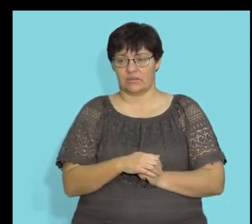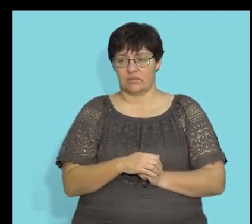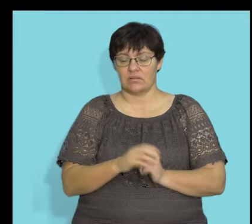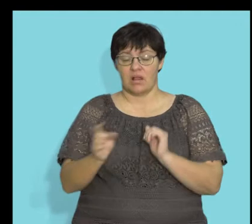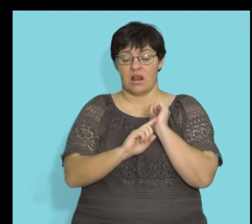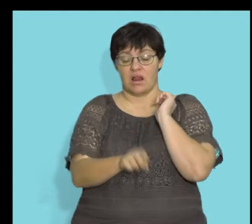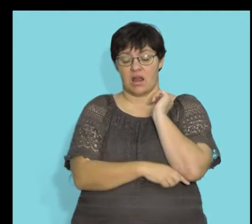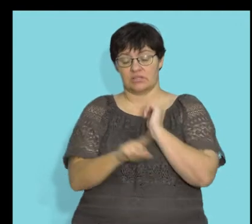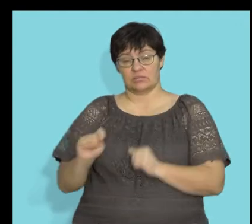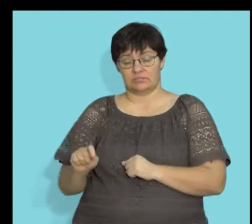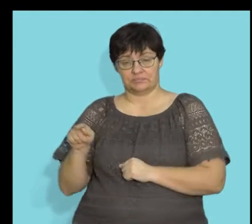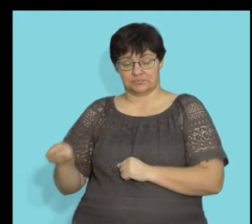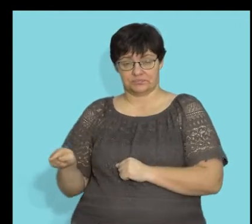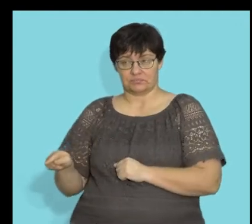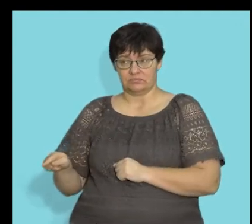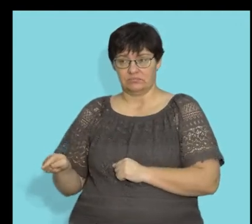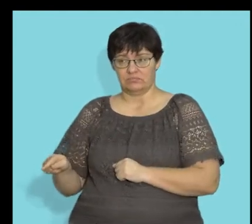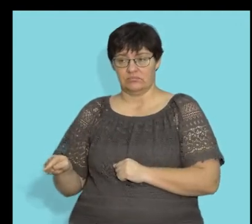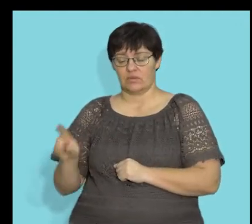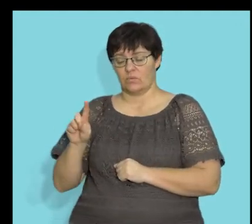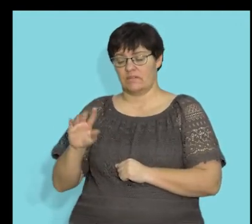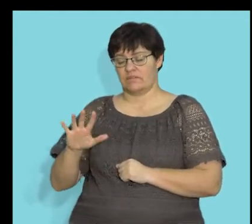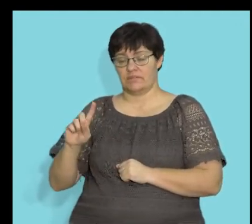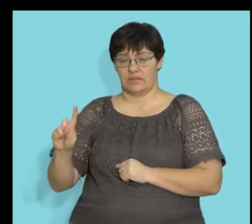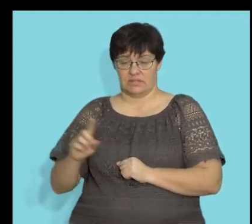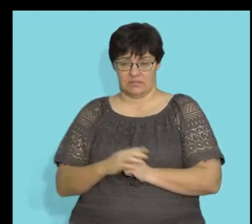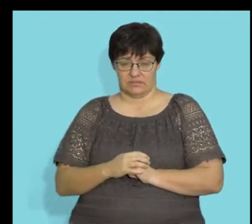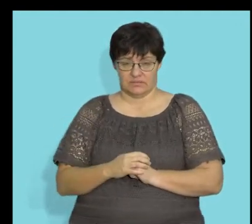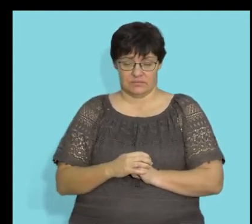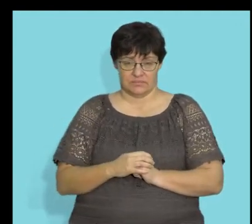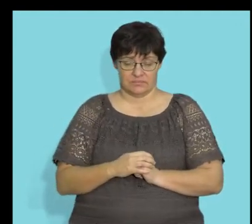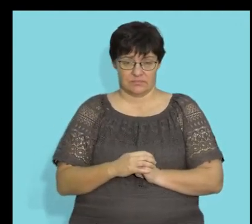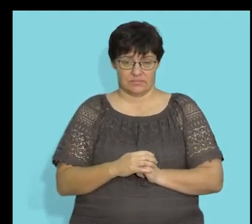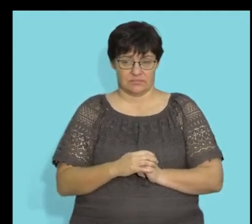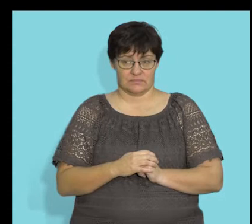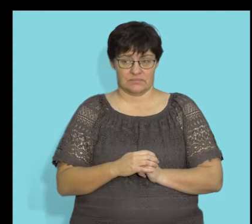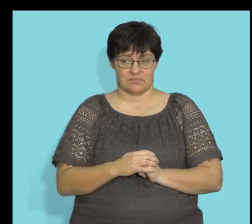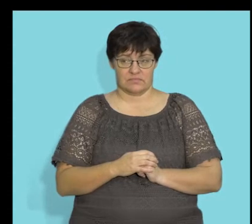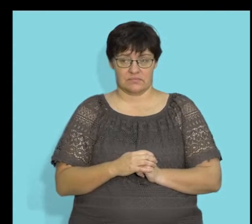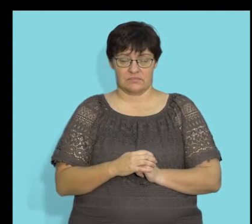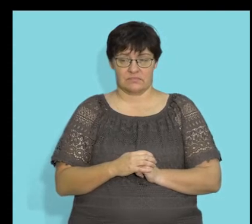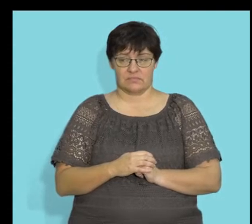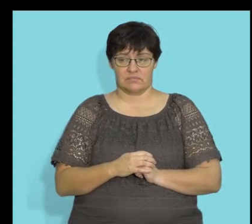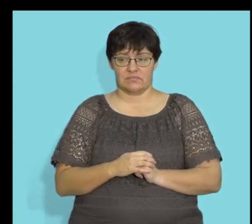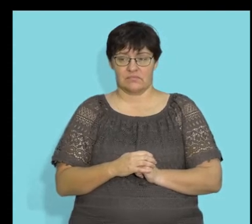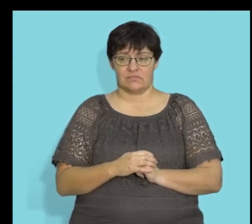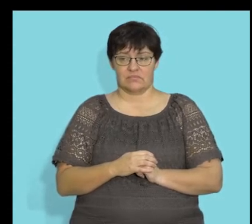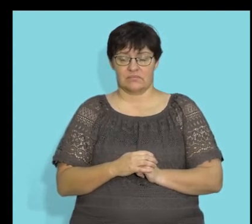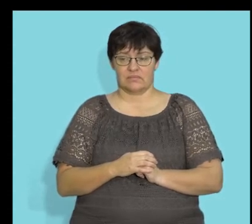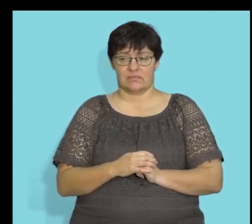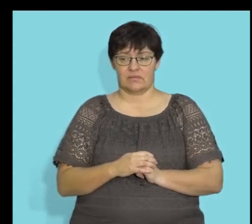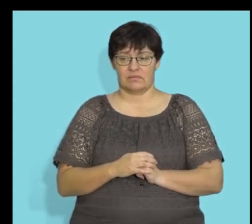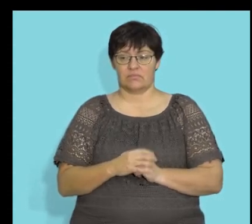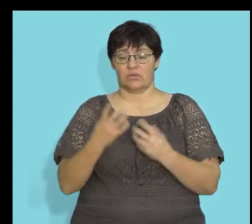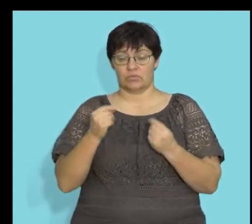the last term of this sum is 151. So if someone is going to be doing